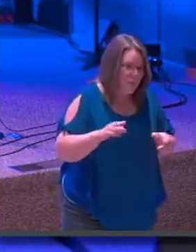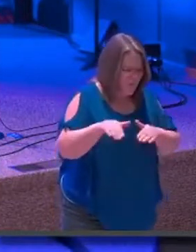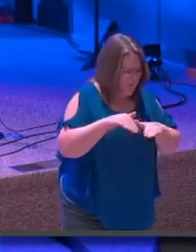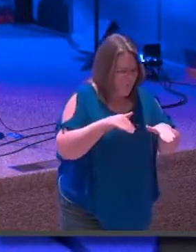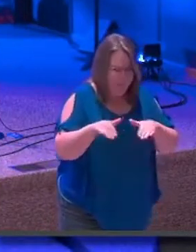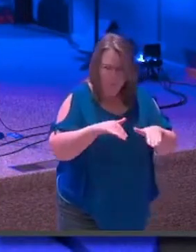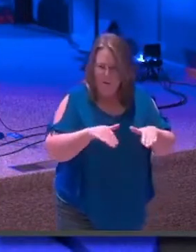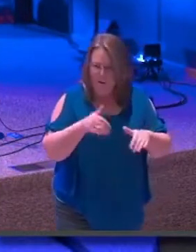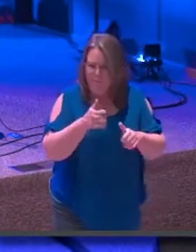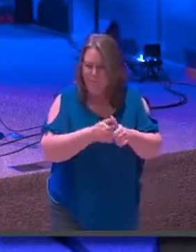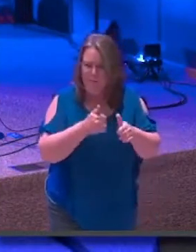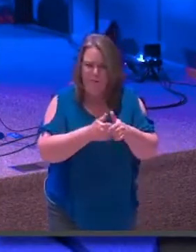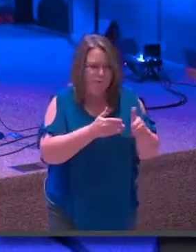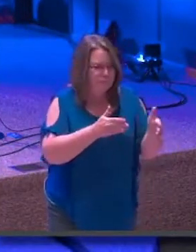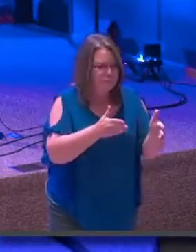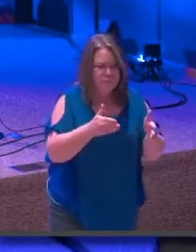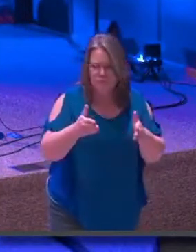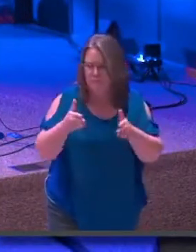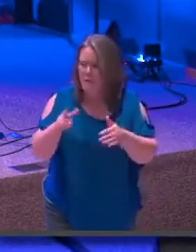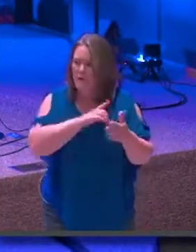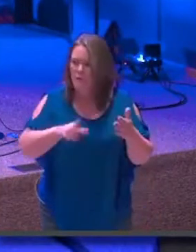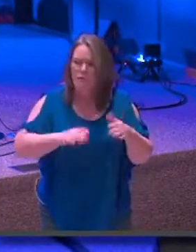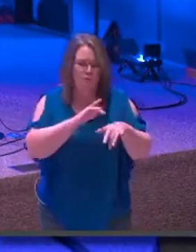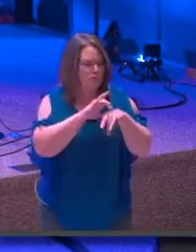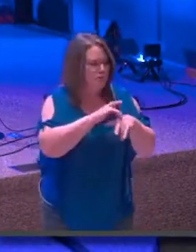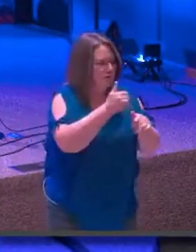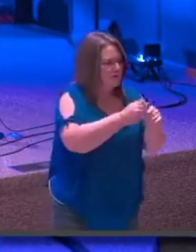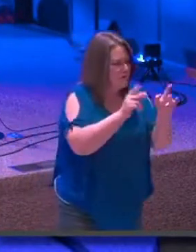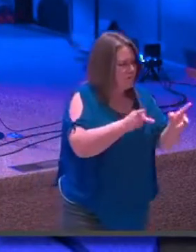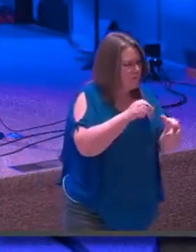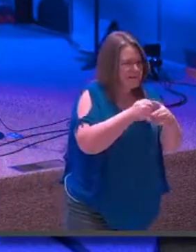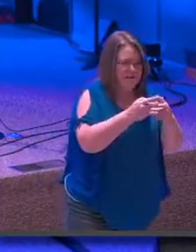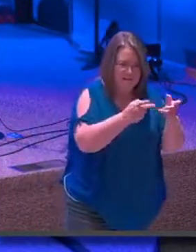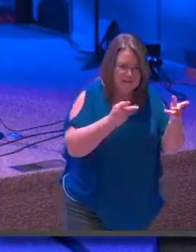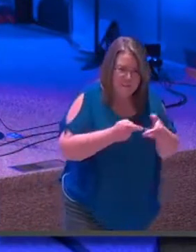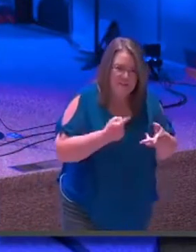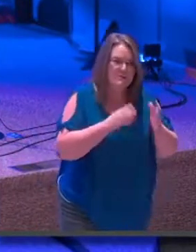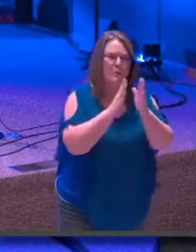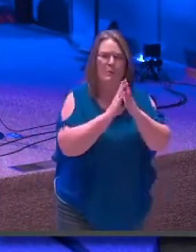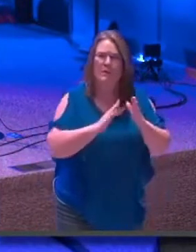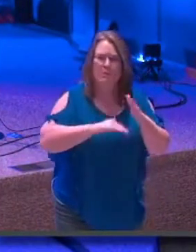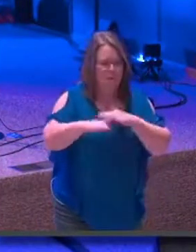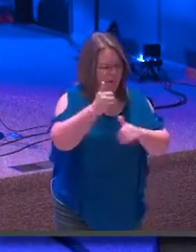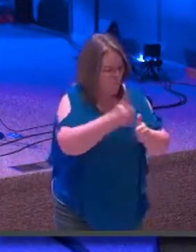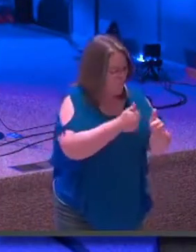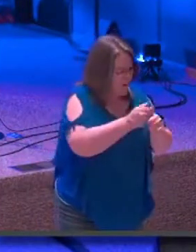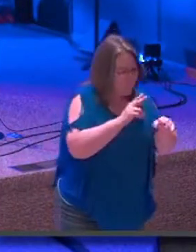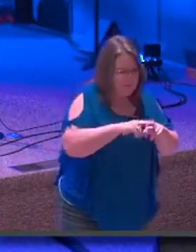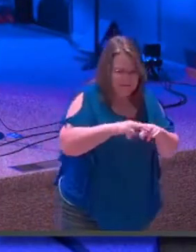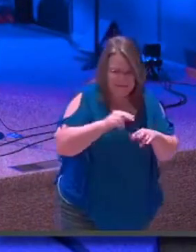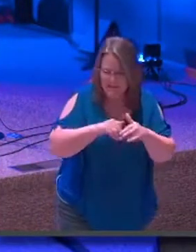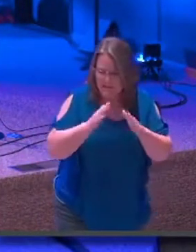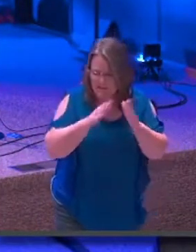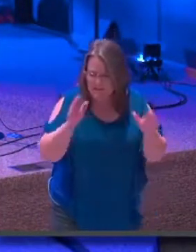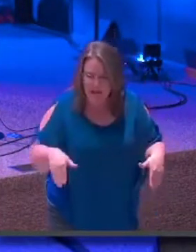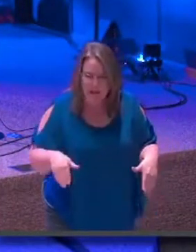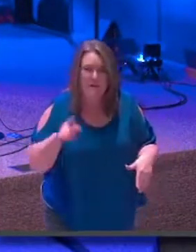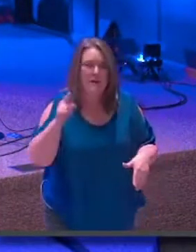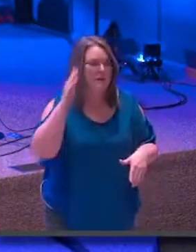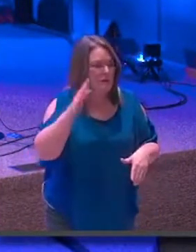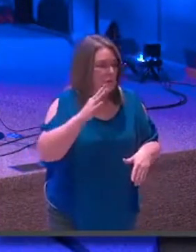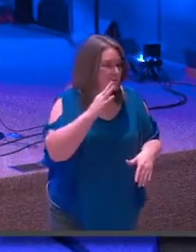aisle. Lord, that you would touch every person in this place. We prayed over every single seat in this house that you would speak